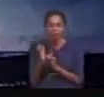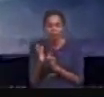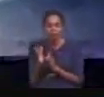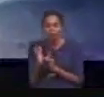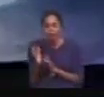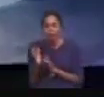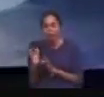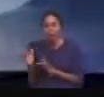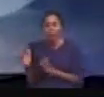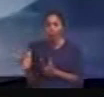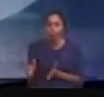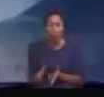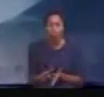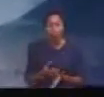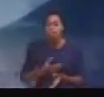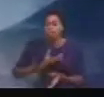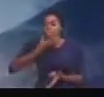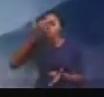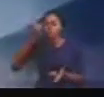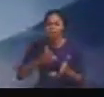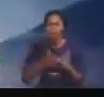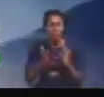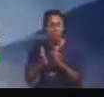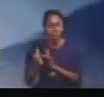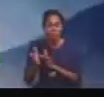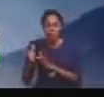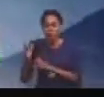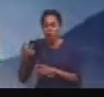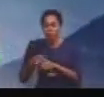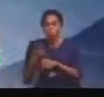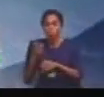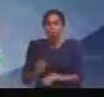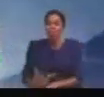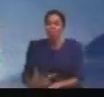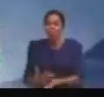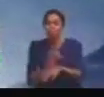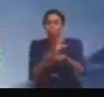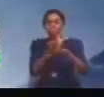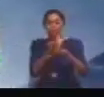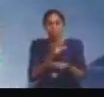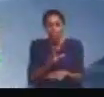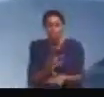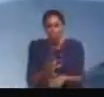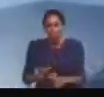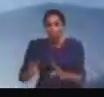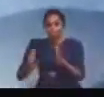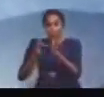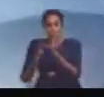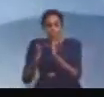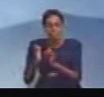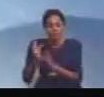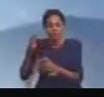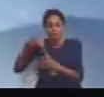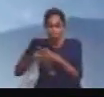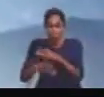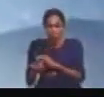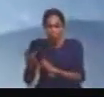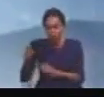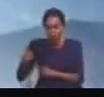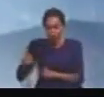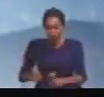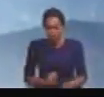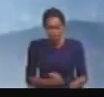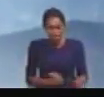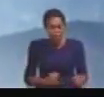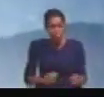Shout Jesus. Shout Jesus from the mountain, Jesus in